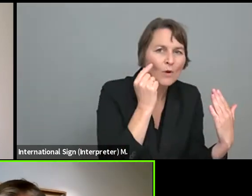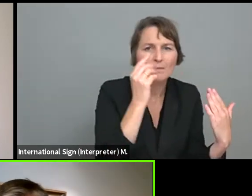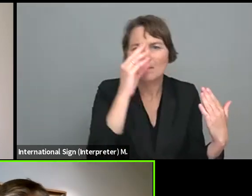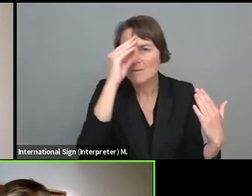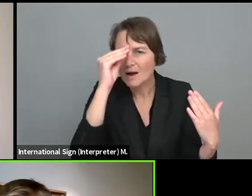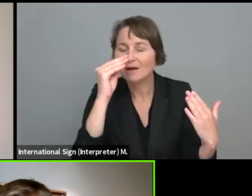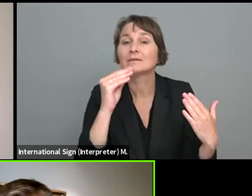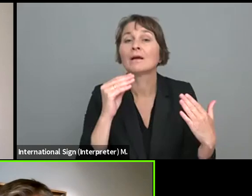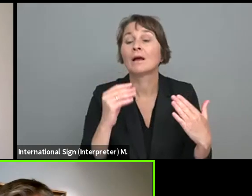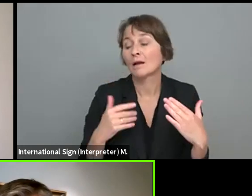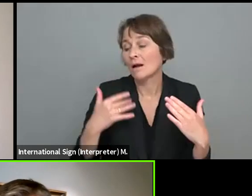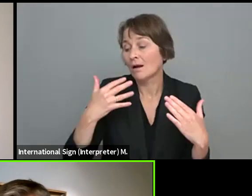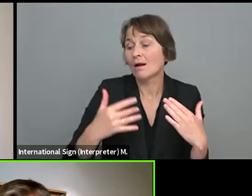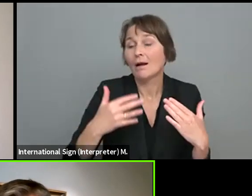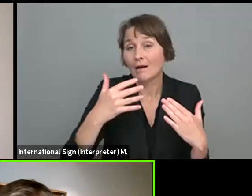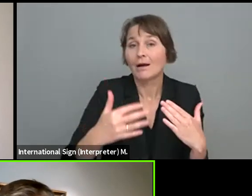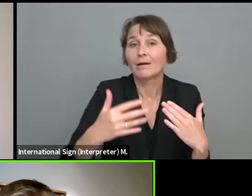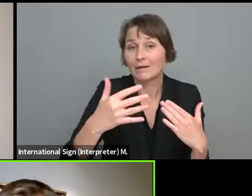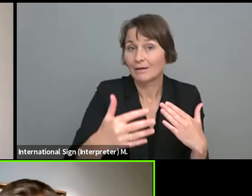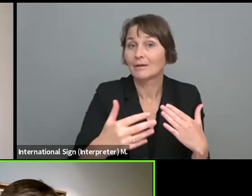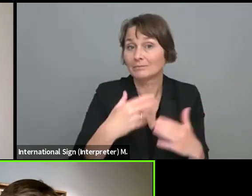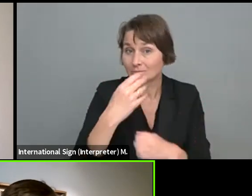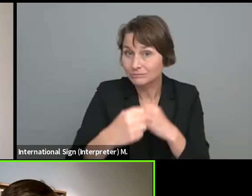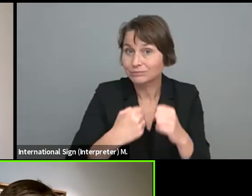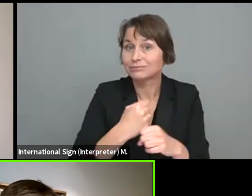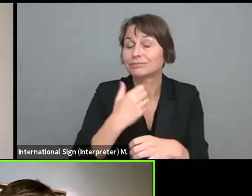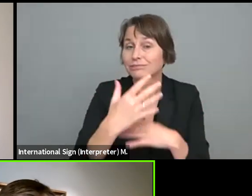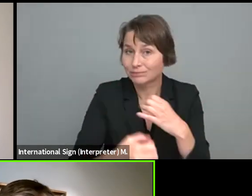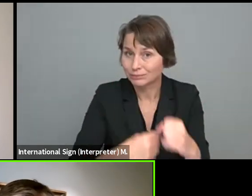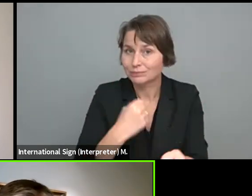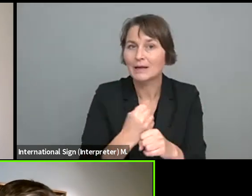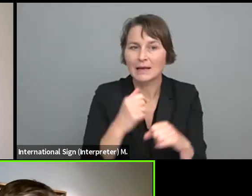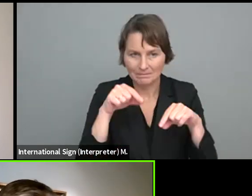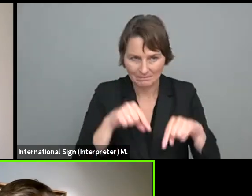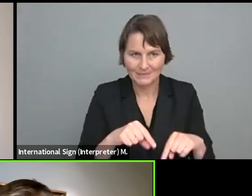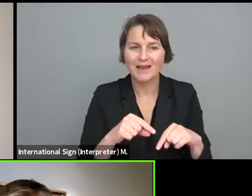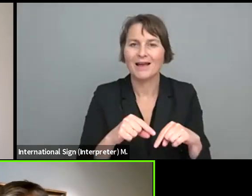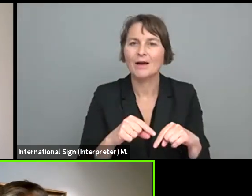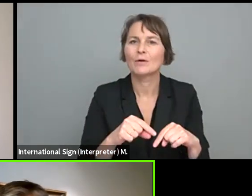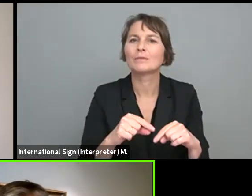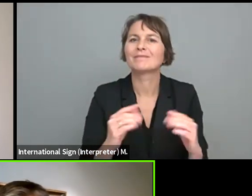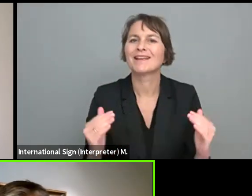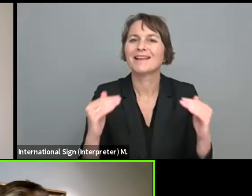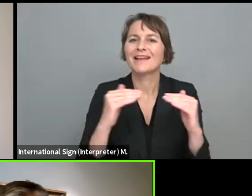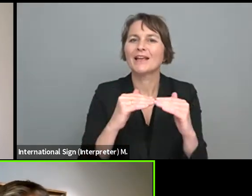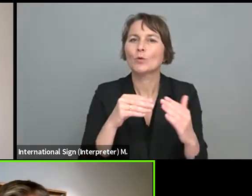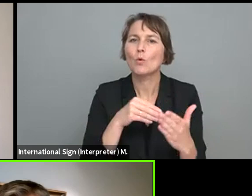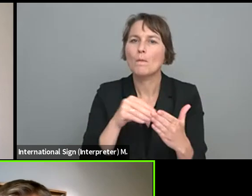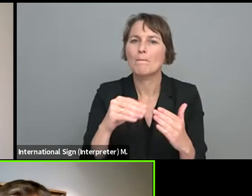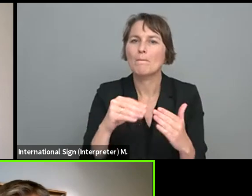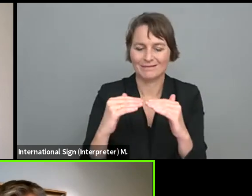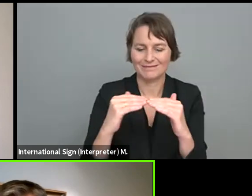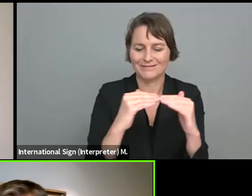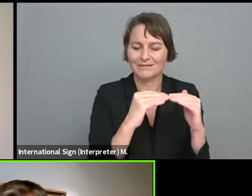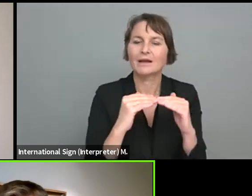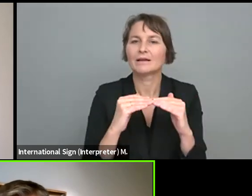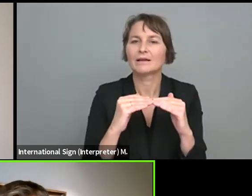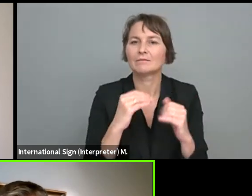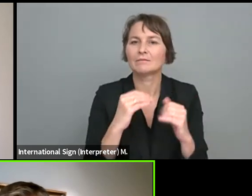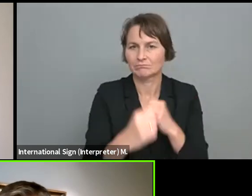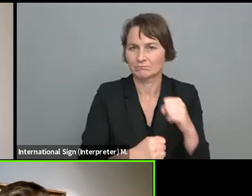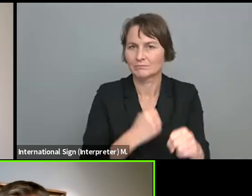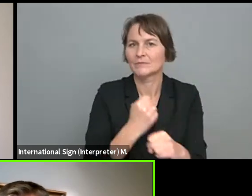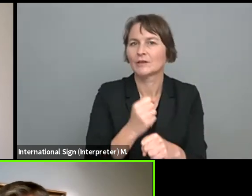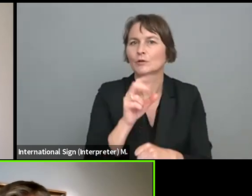then resulting in the gender or equal pay standard in 2017. And I would describe